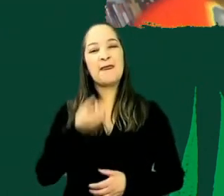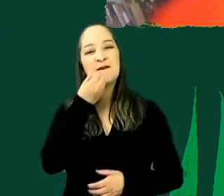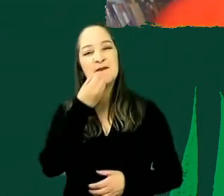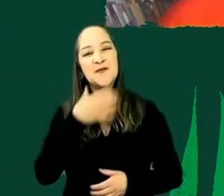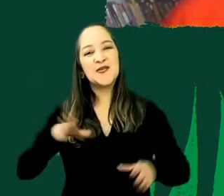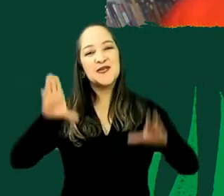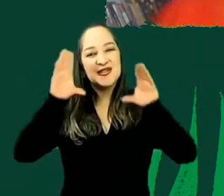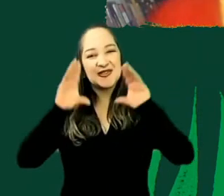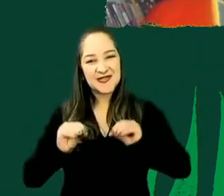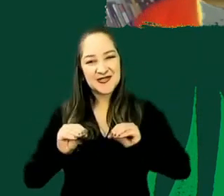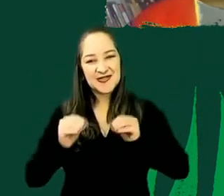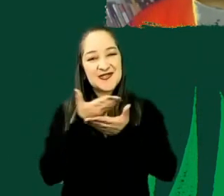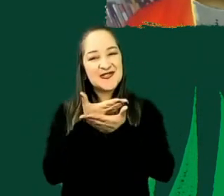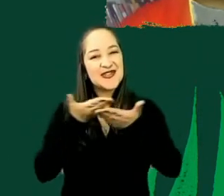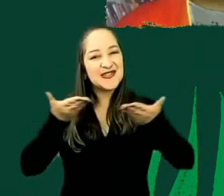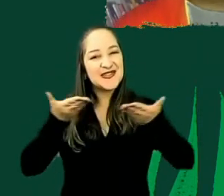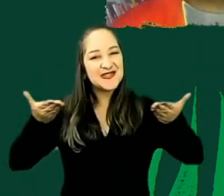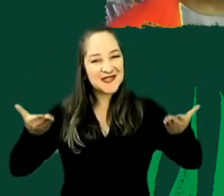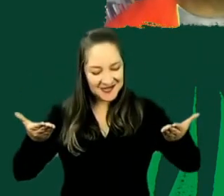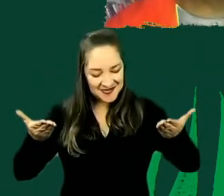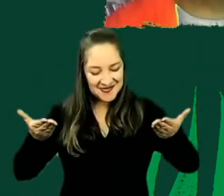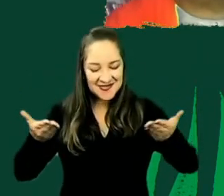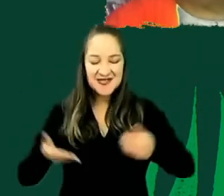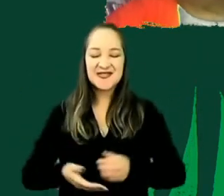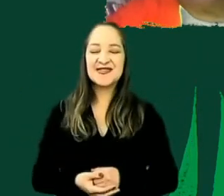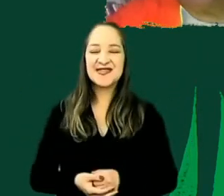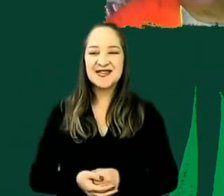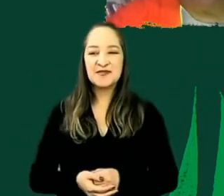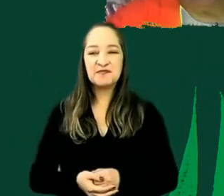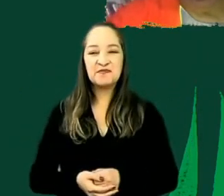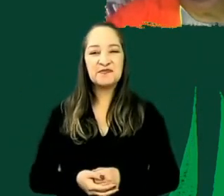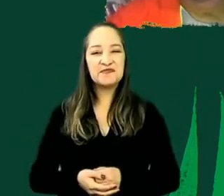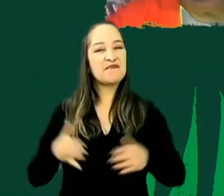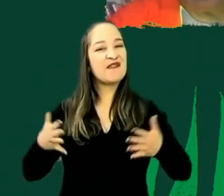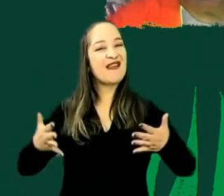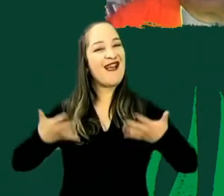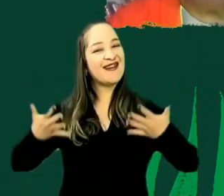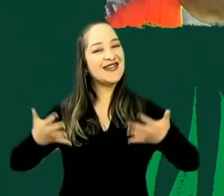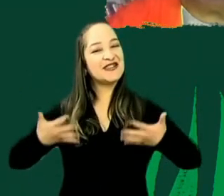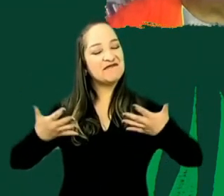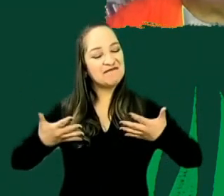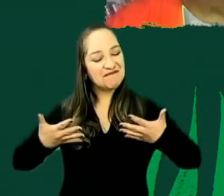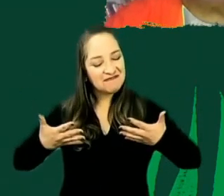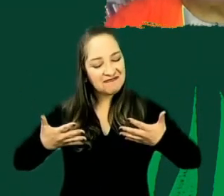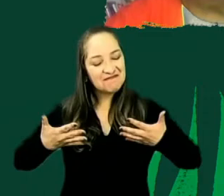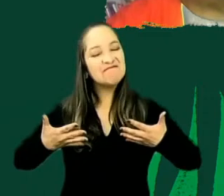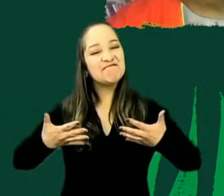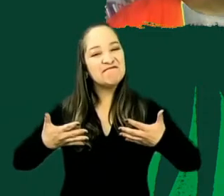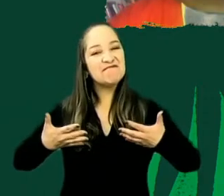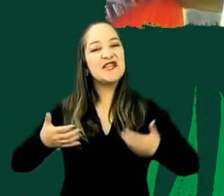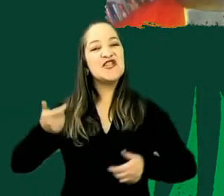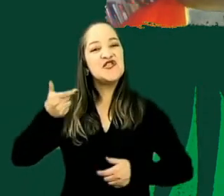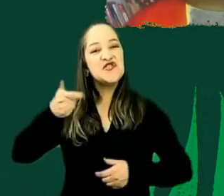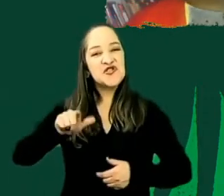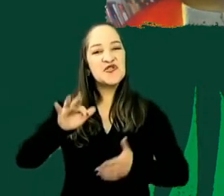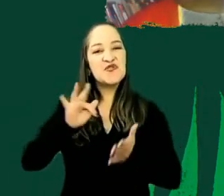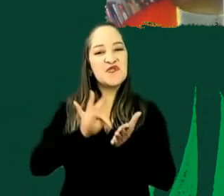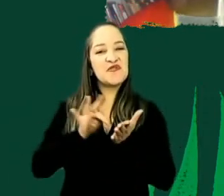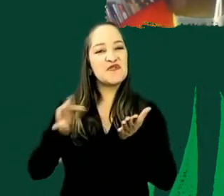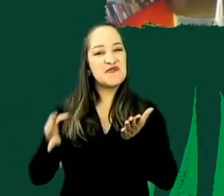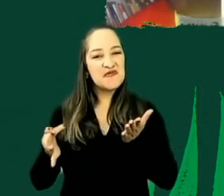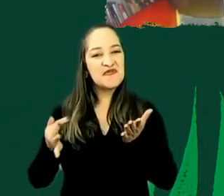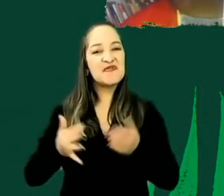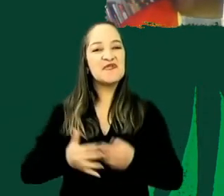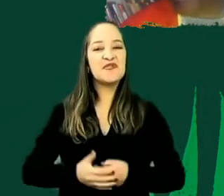Good evening, one and all. It's a huge joy again to be